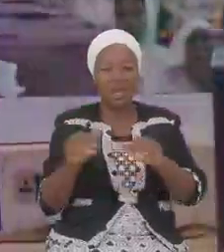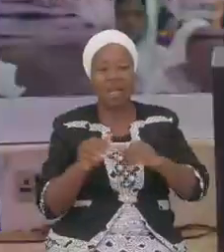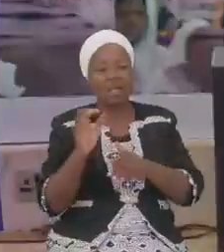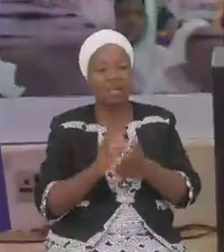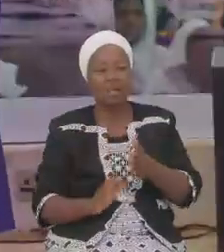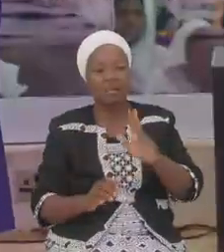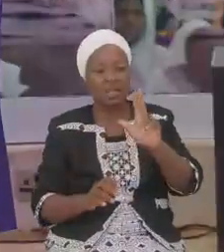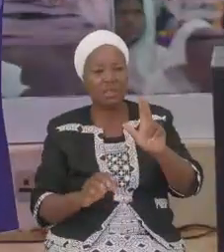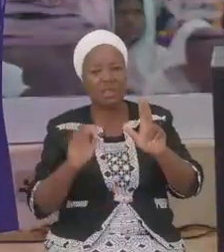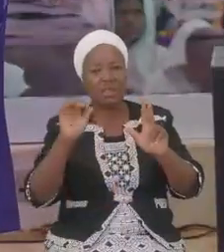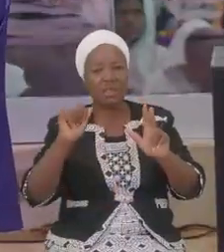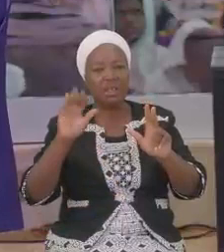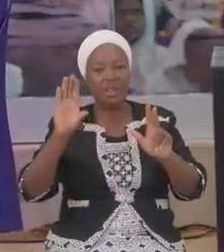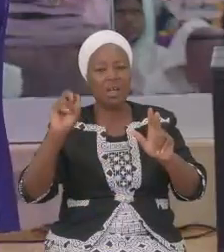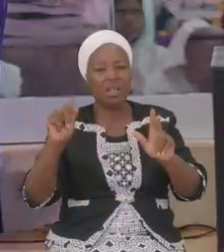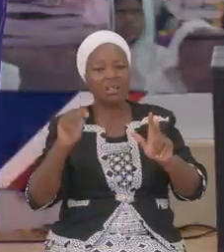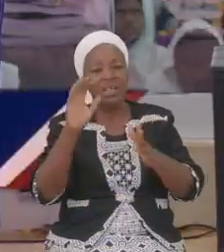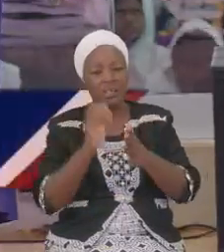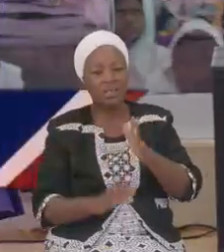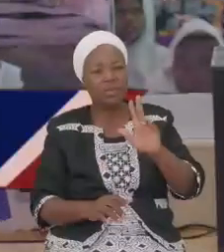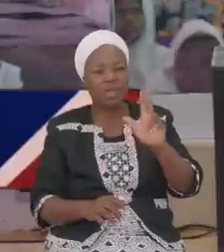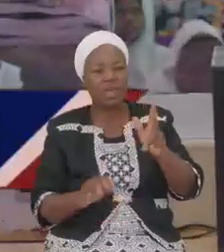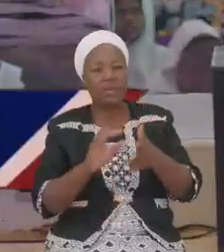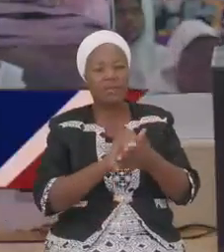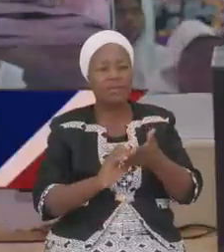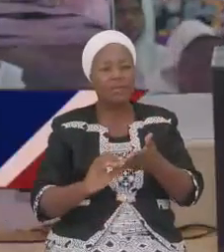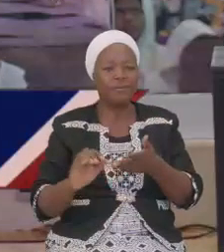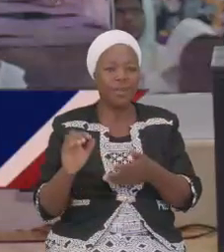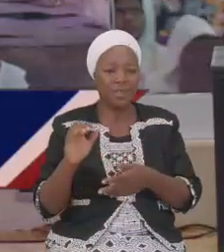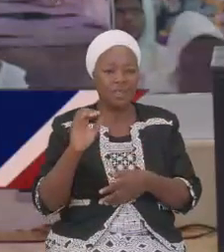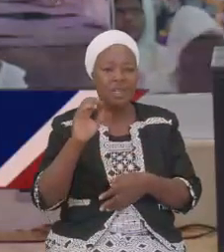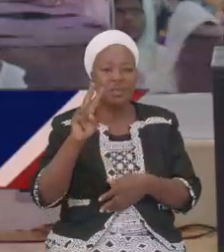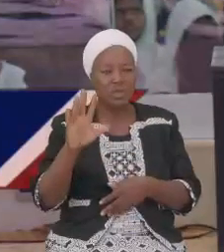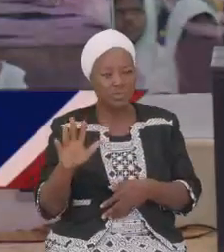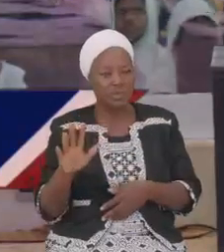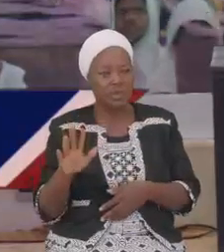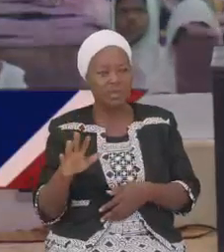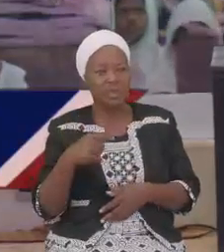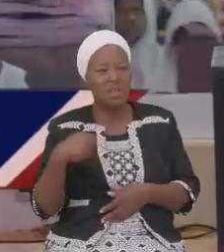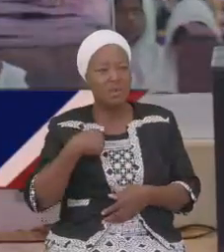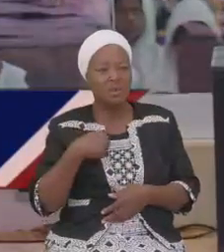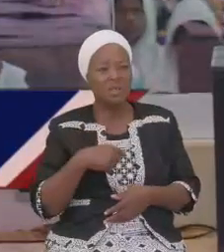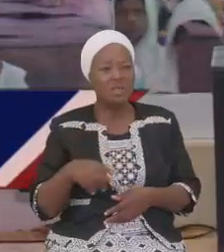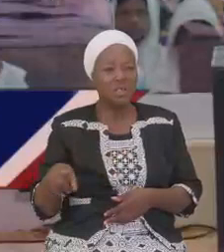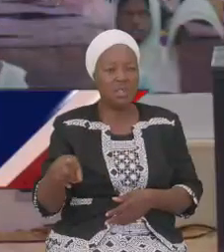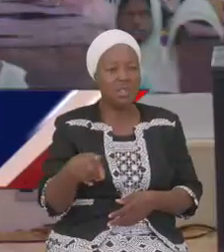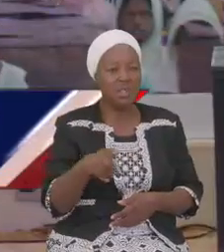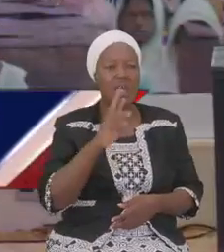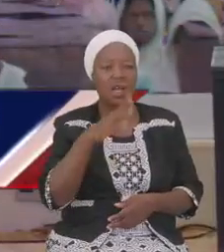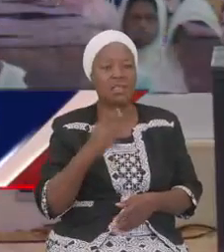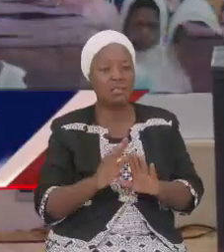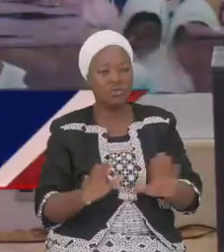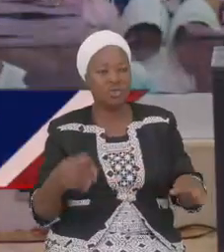we're reading from verse 25. Acts chapter 3, verse 25, it says, we are the children of the